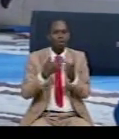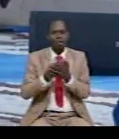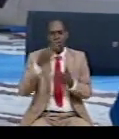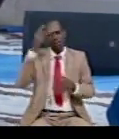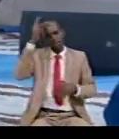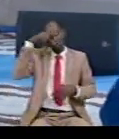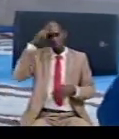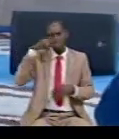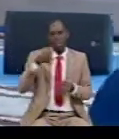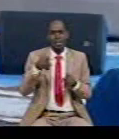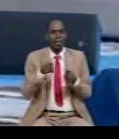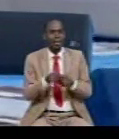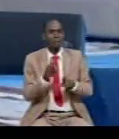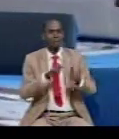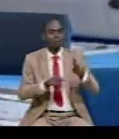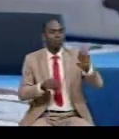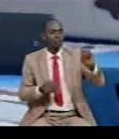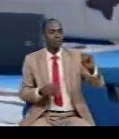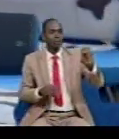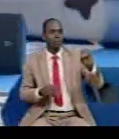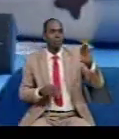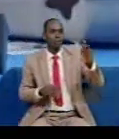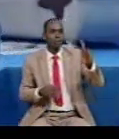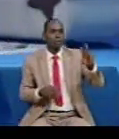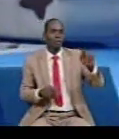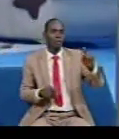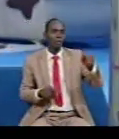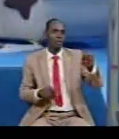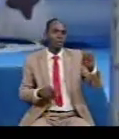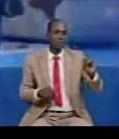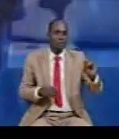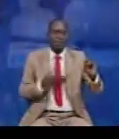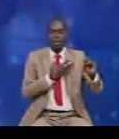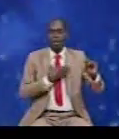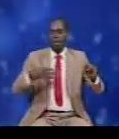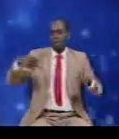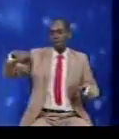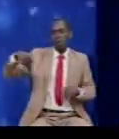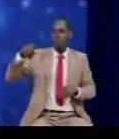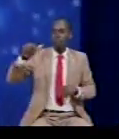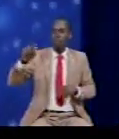them? Socrates and Plato and Aurelius and